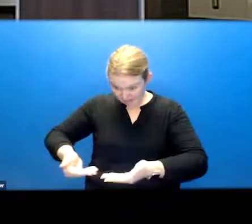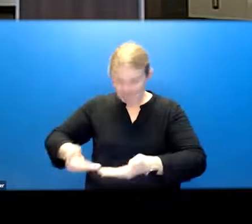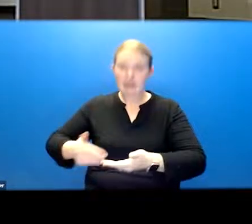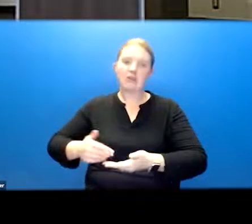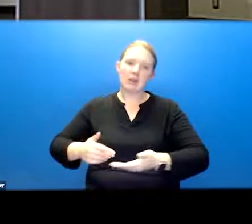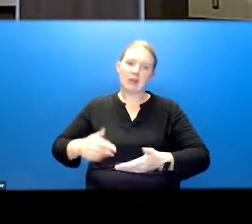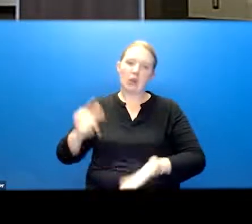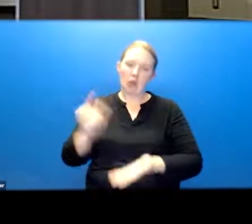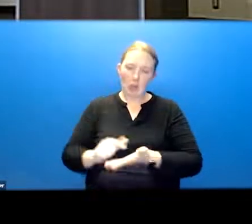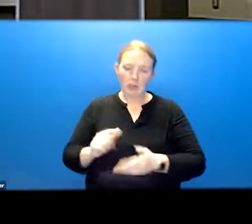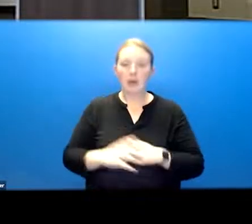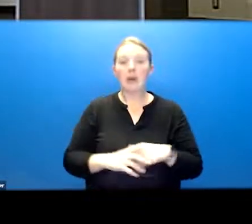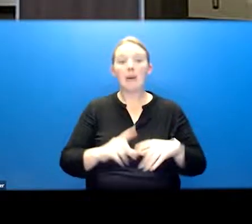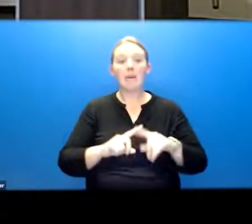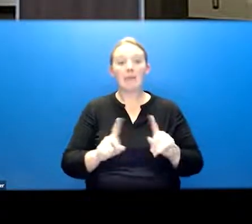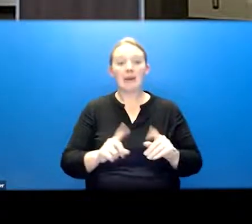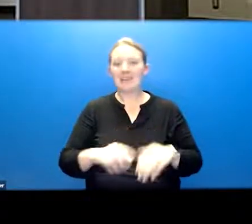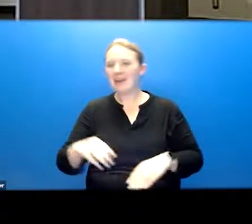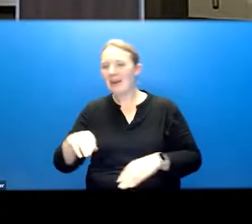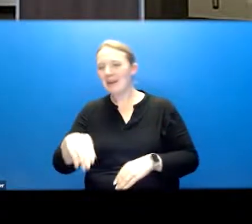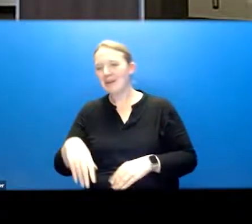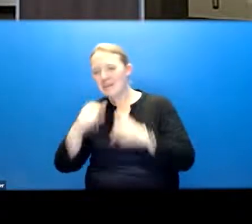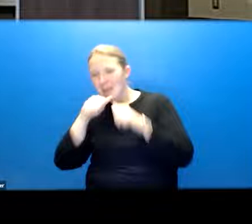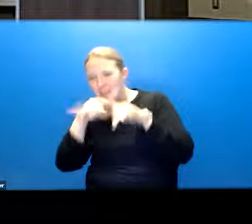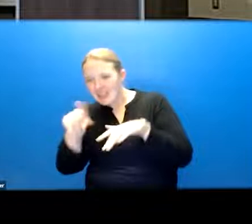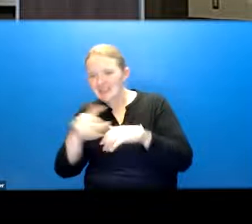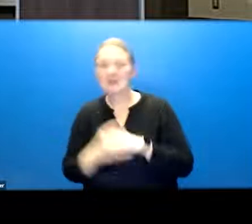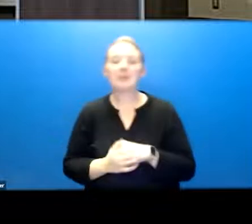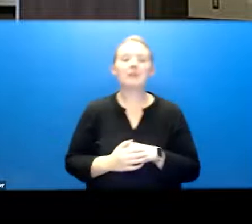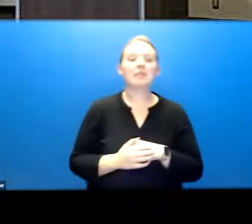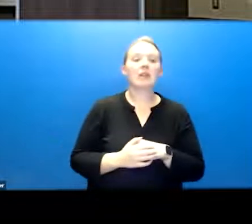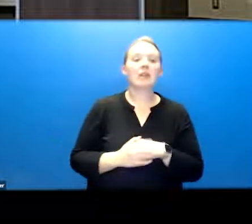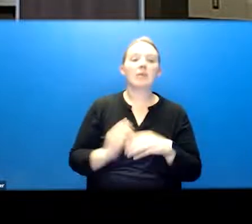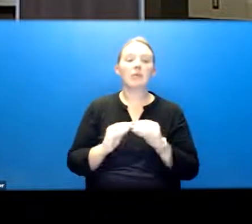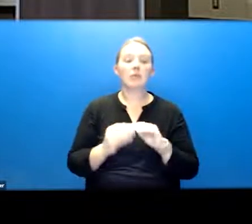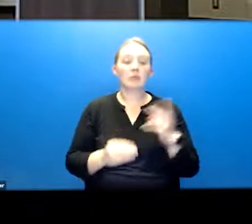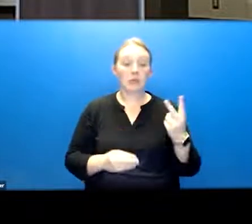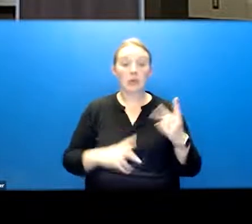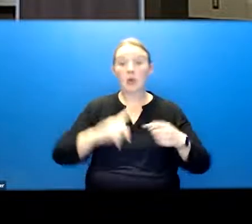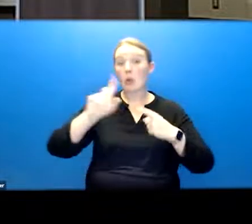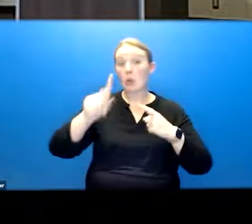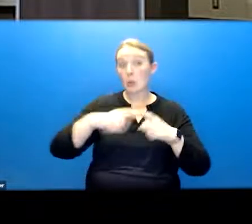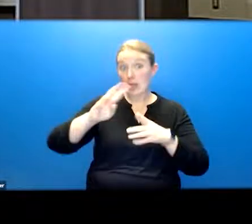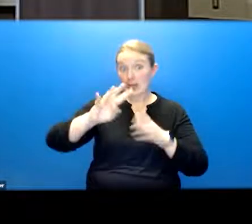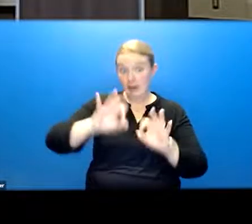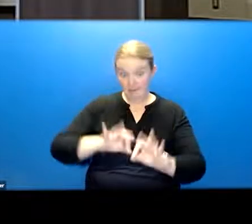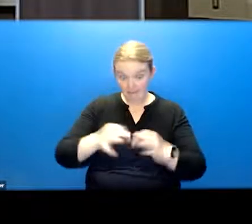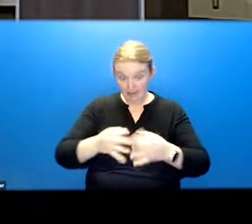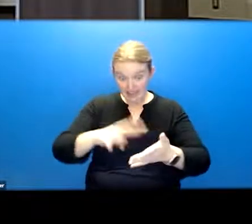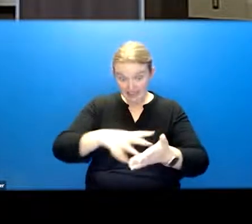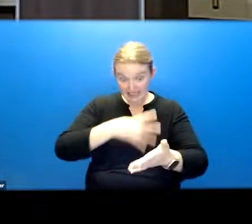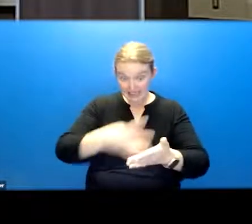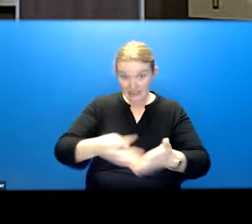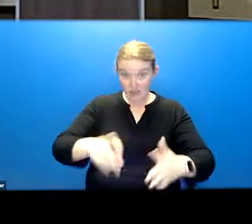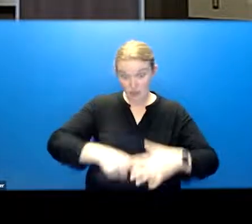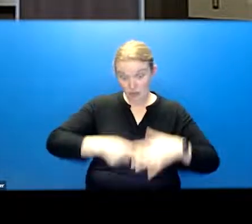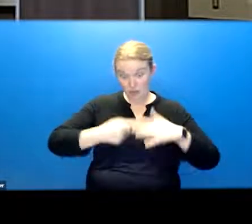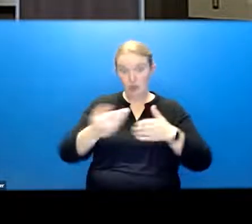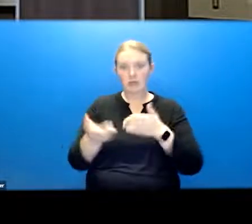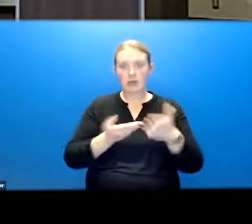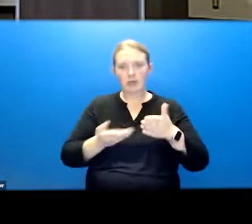two, once we have, bless you, once we have family members scheduled for services,